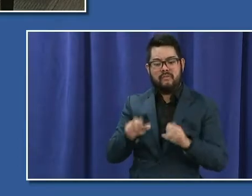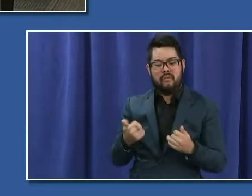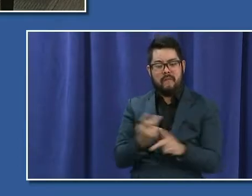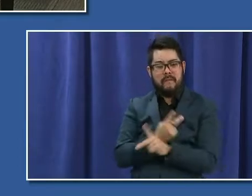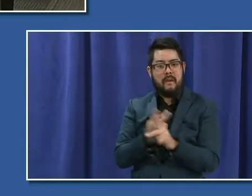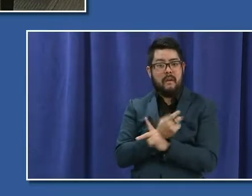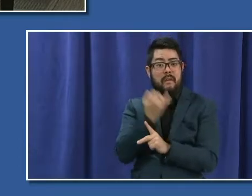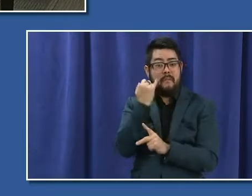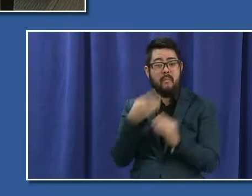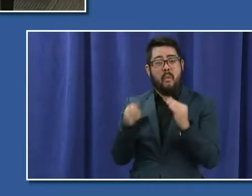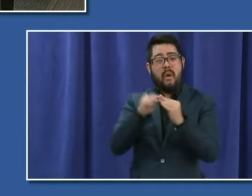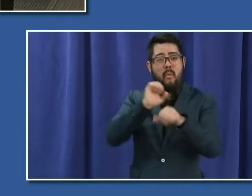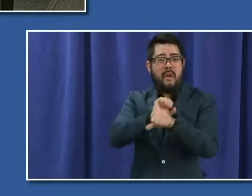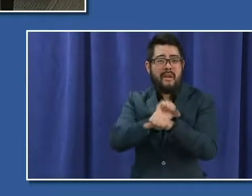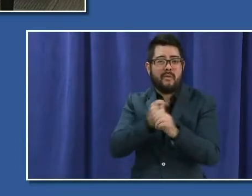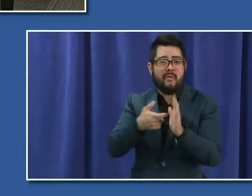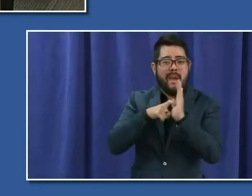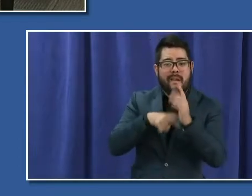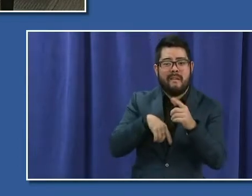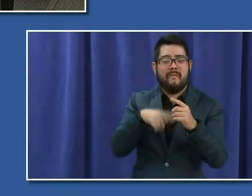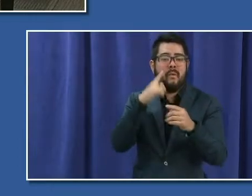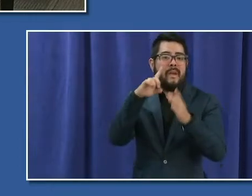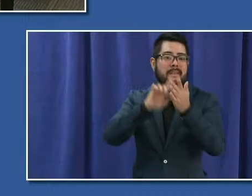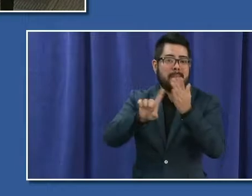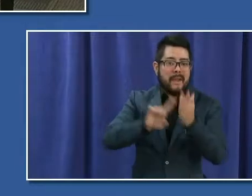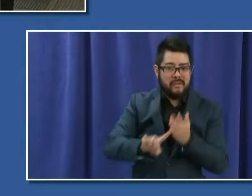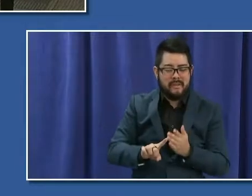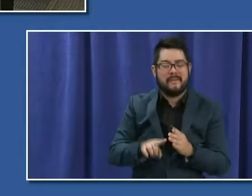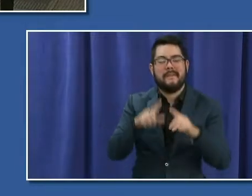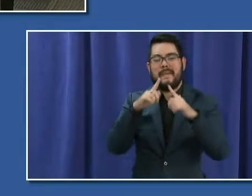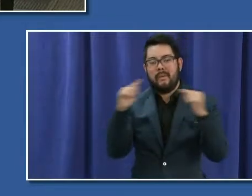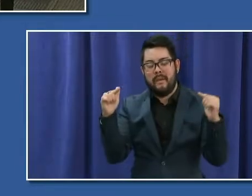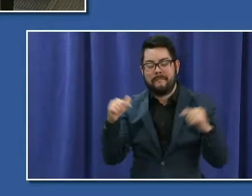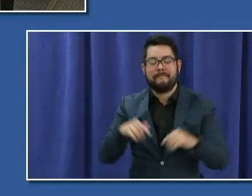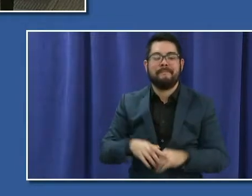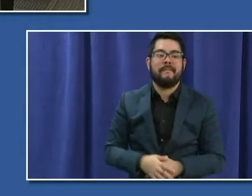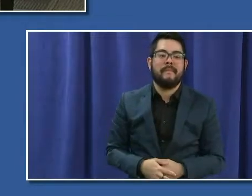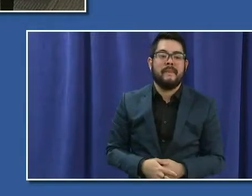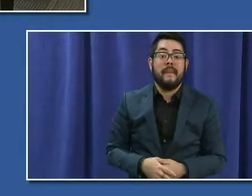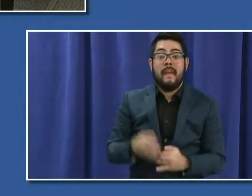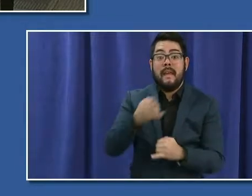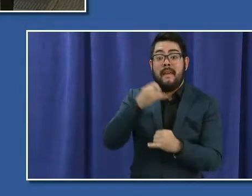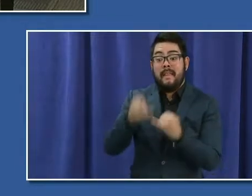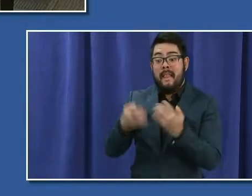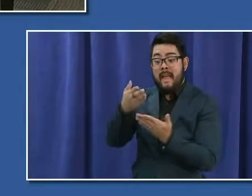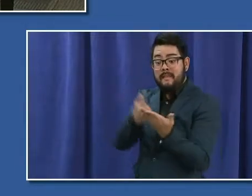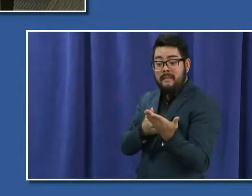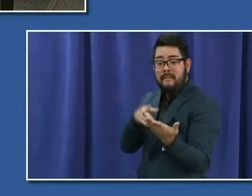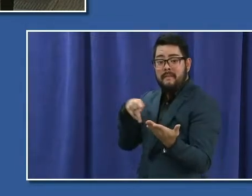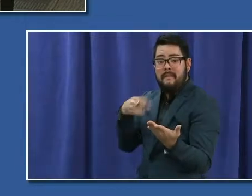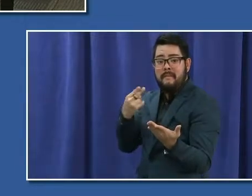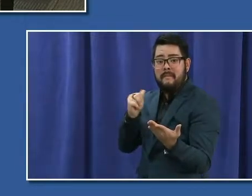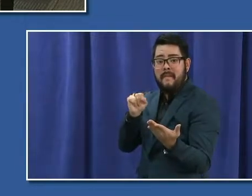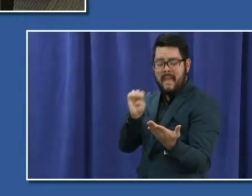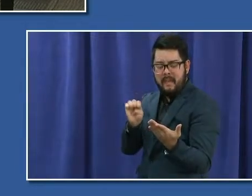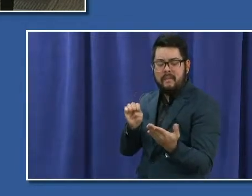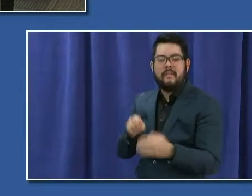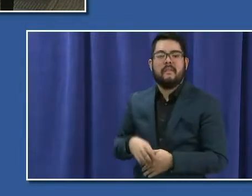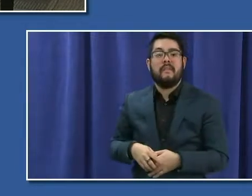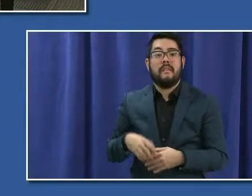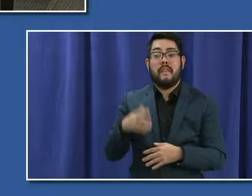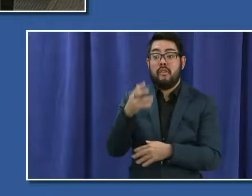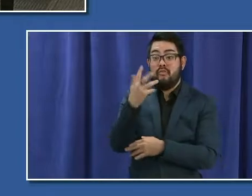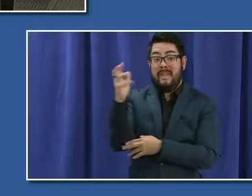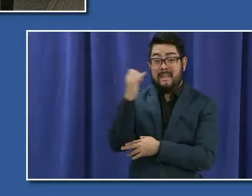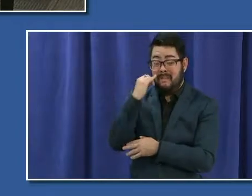and through inspections throughout the city. The last phase will be trying to replace the trees that were